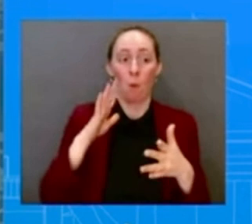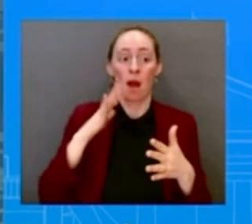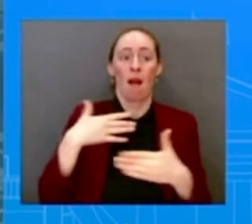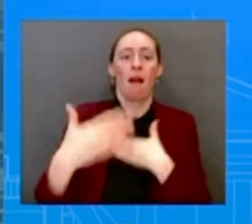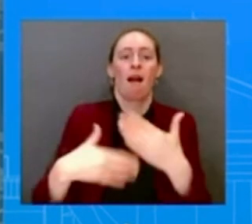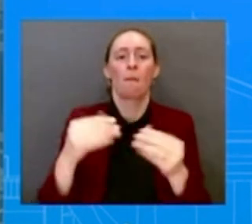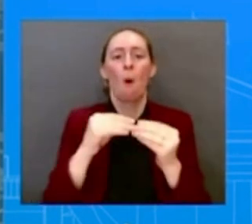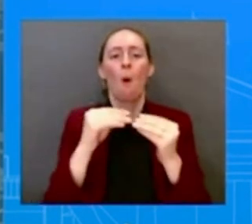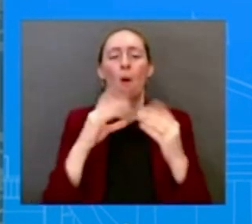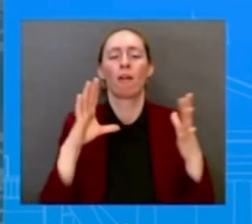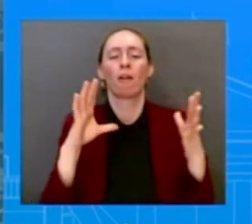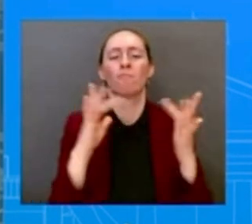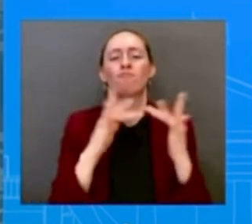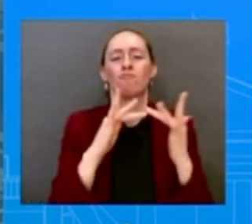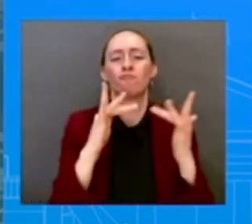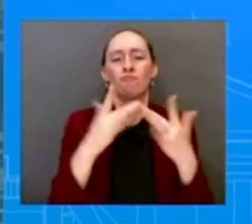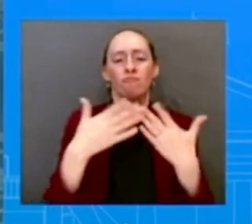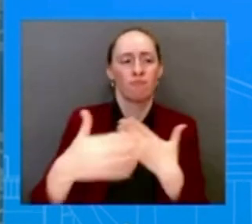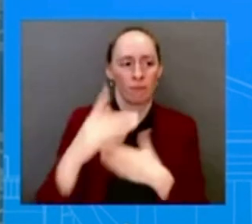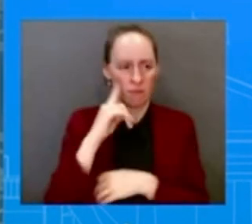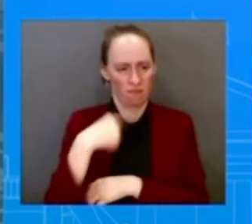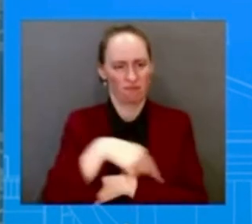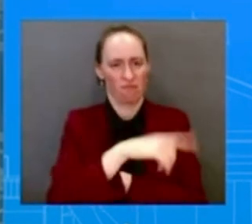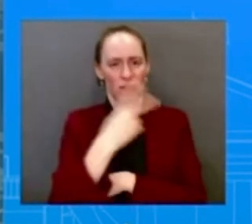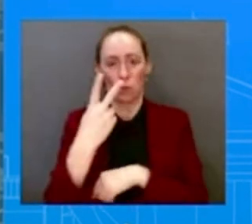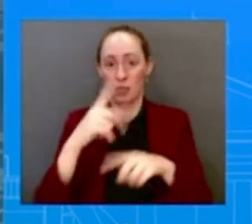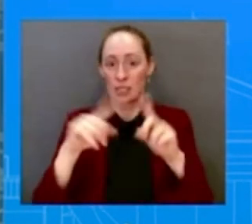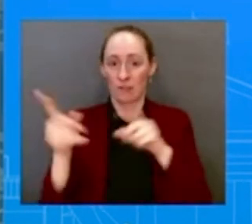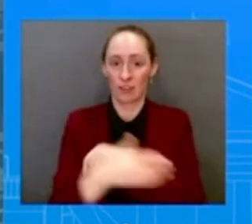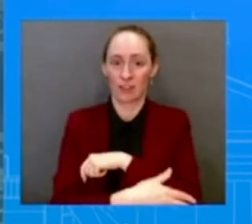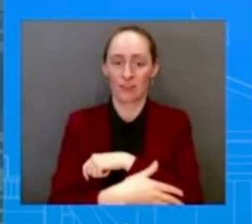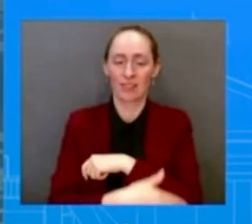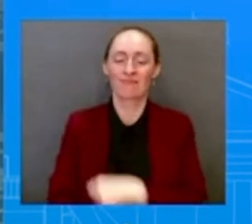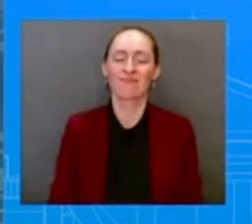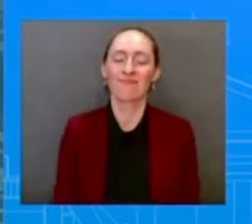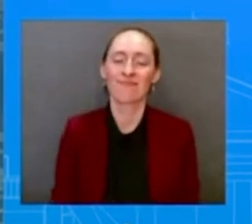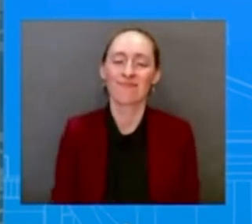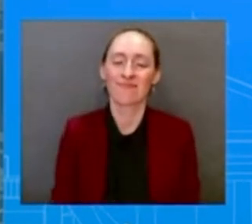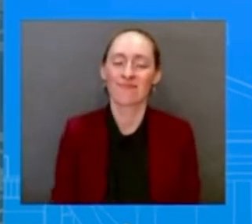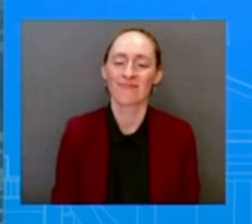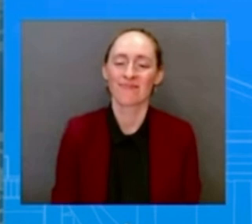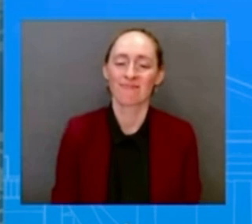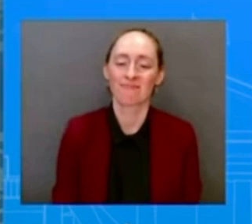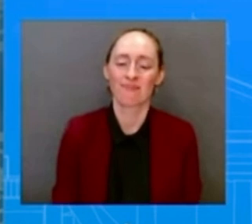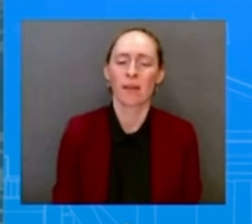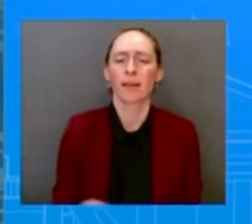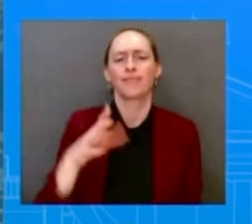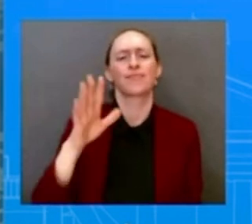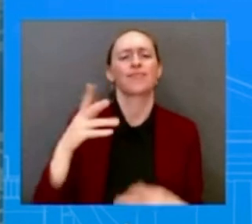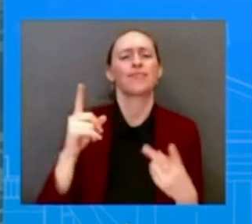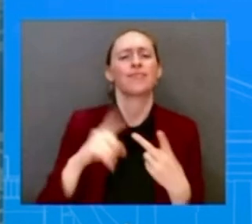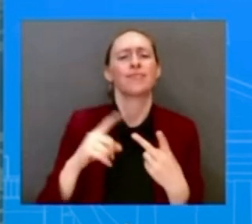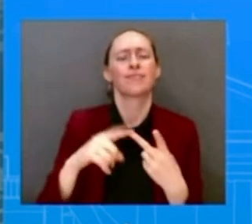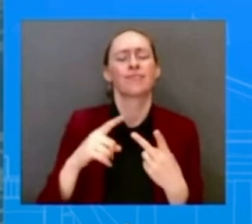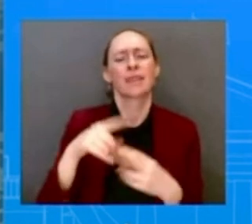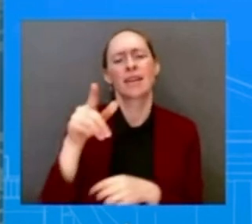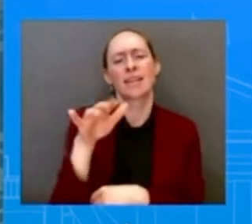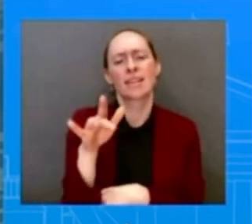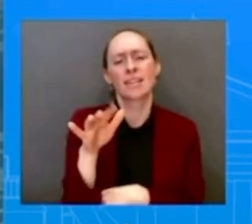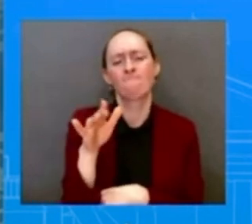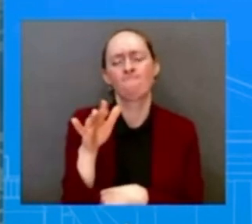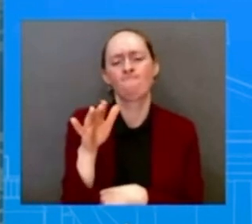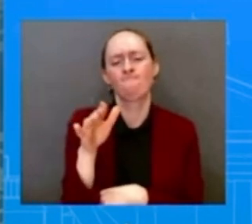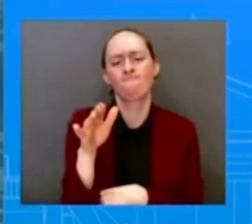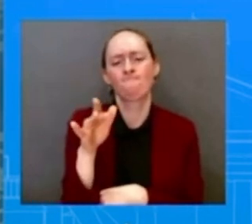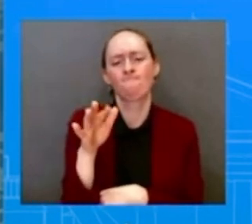just an update on U.S. efforts to respond and to help provide assistance to the people of Turkey and Syria